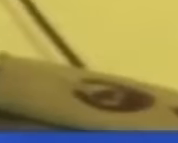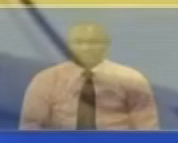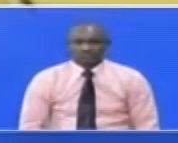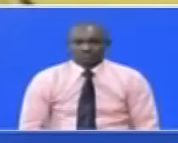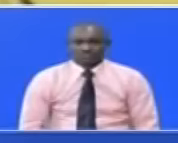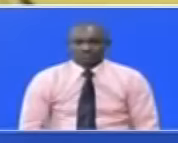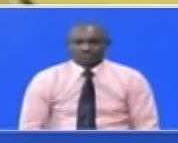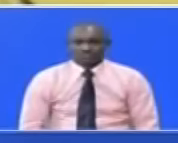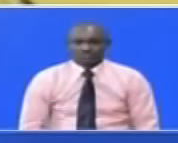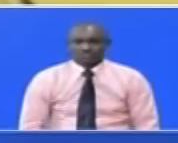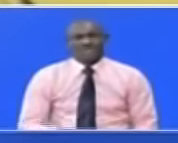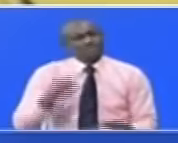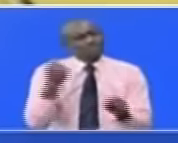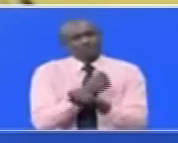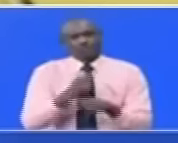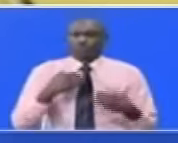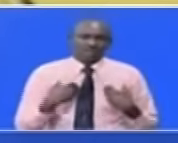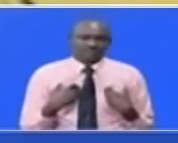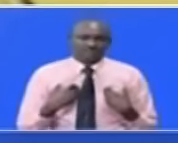Obviously, you cannot have